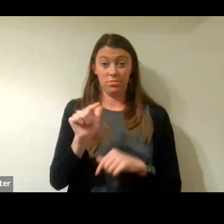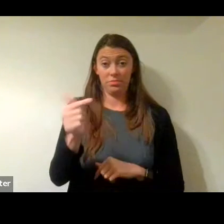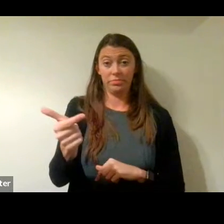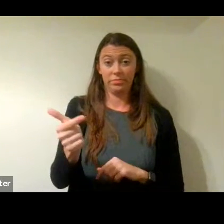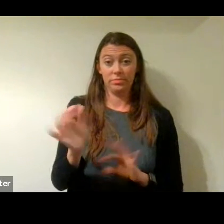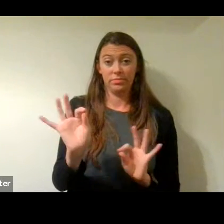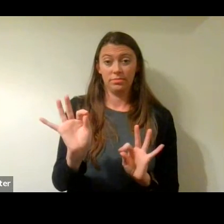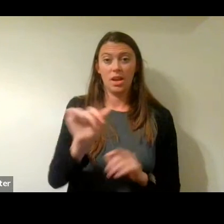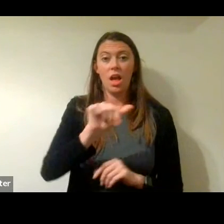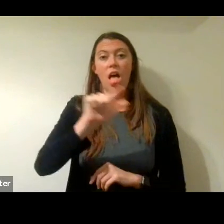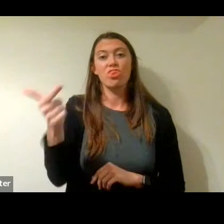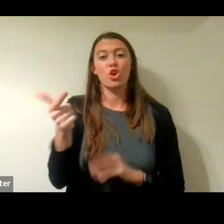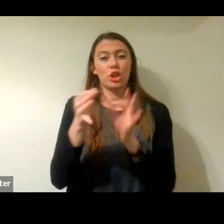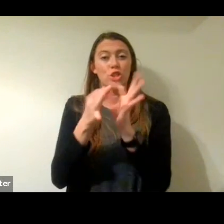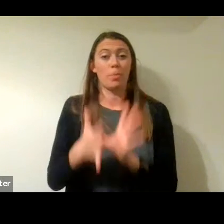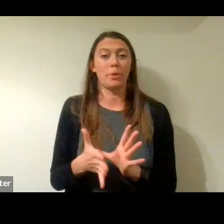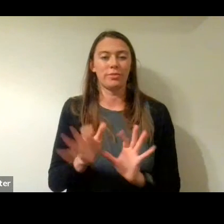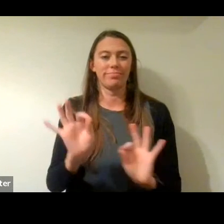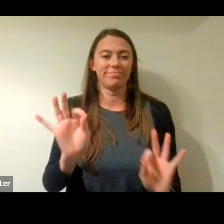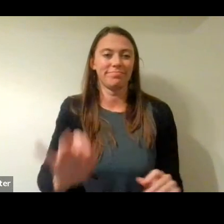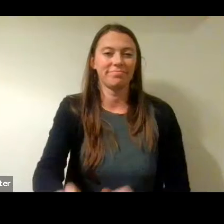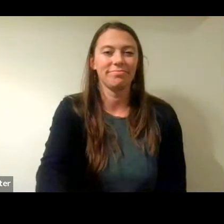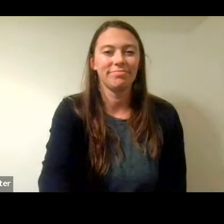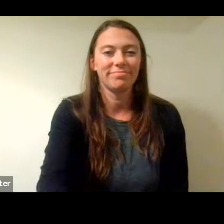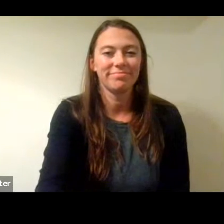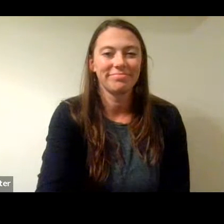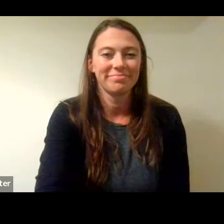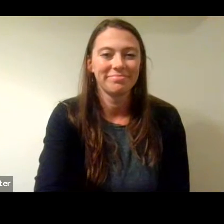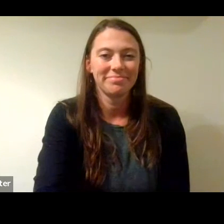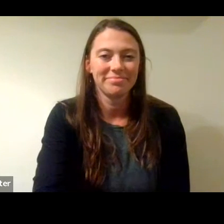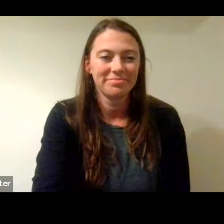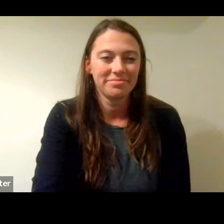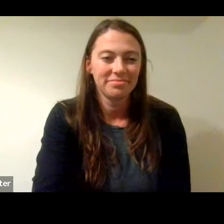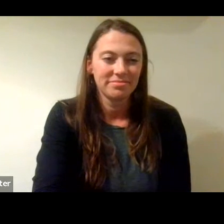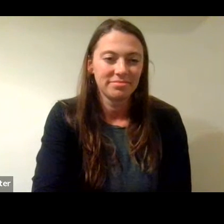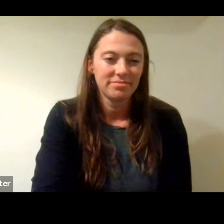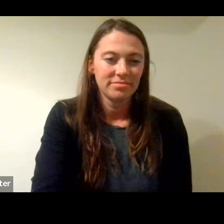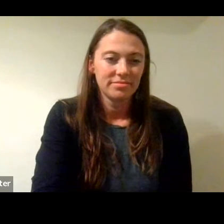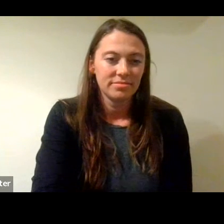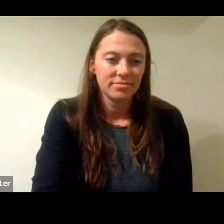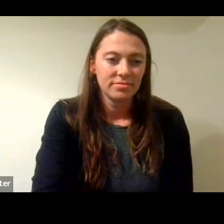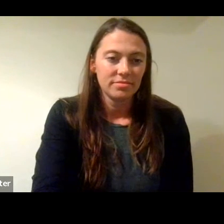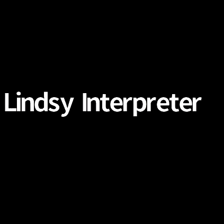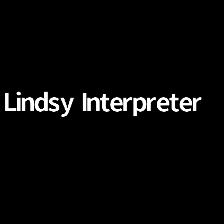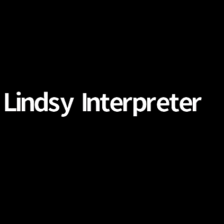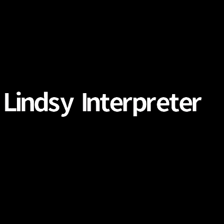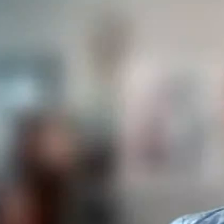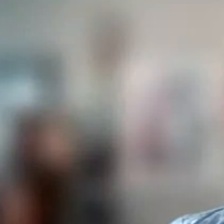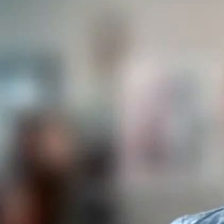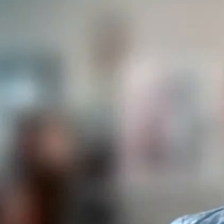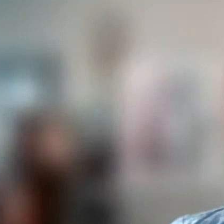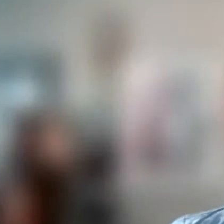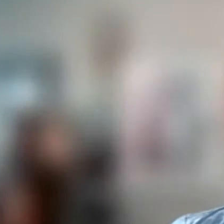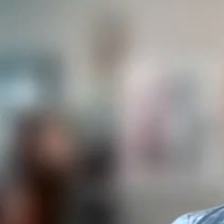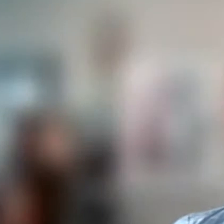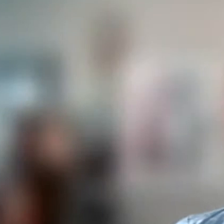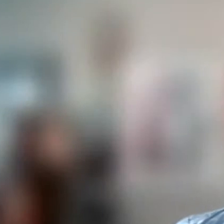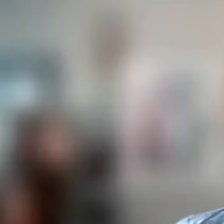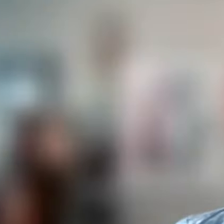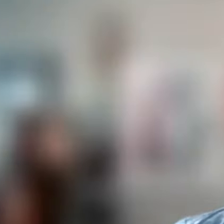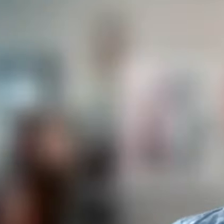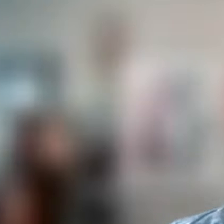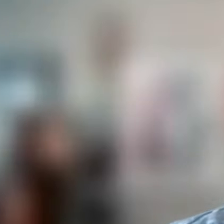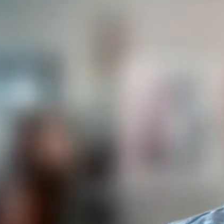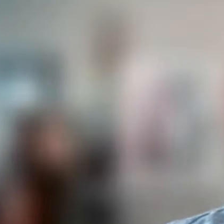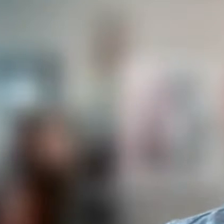Thank you, Sandy. We'll make a note of that. It sounds like we will most likely have a very robust discussion in the next